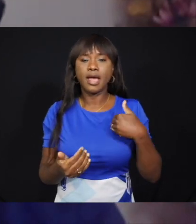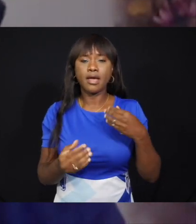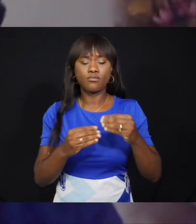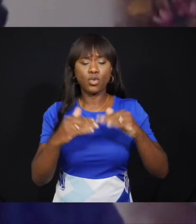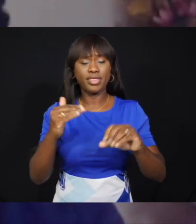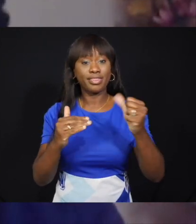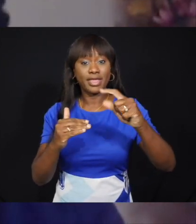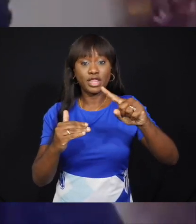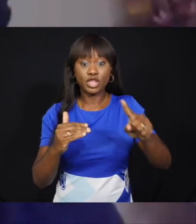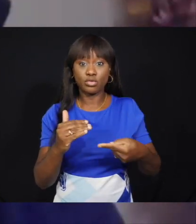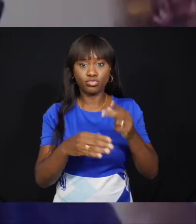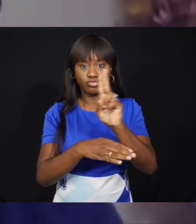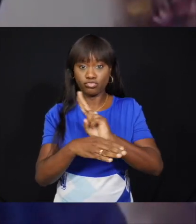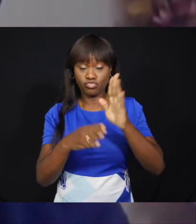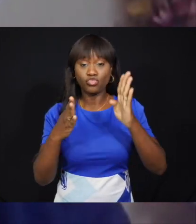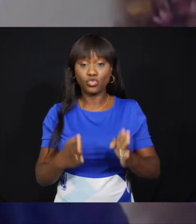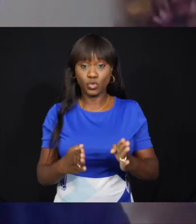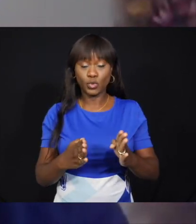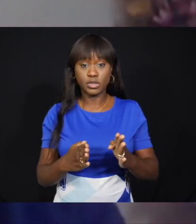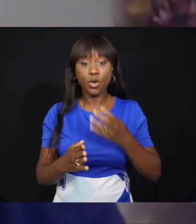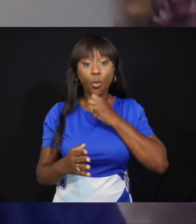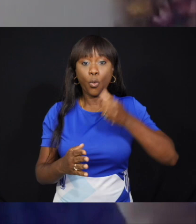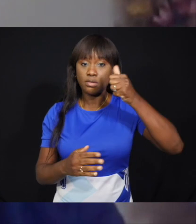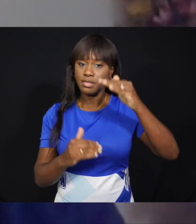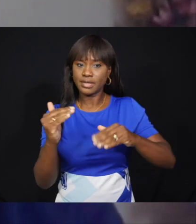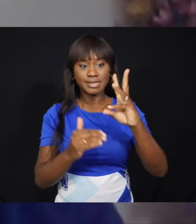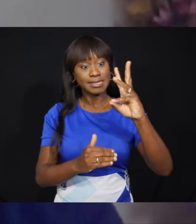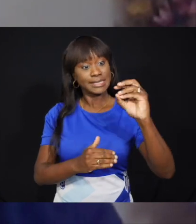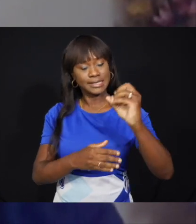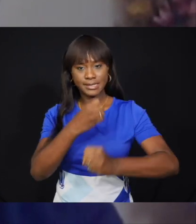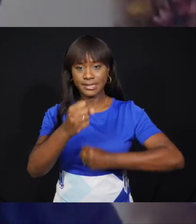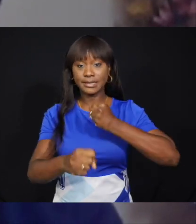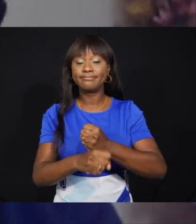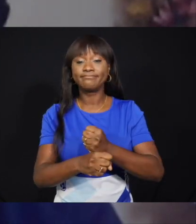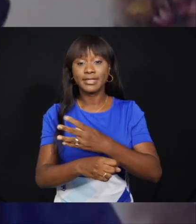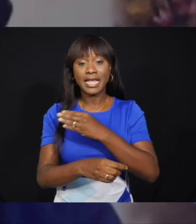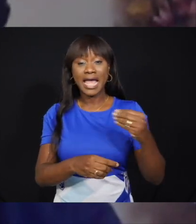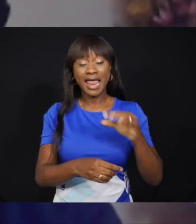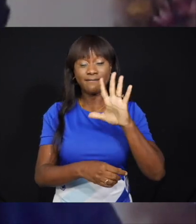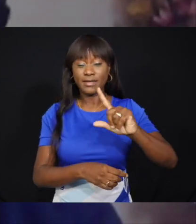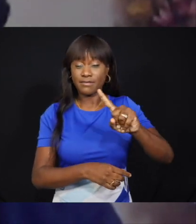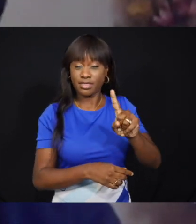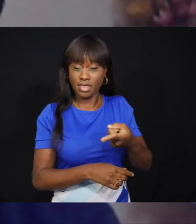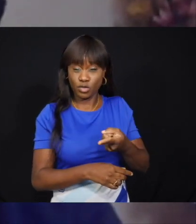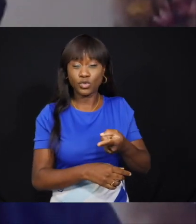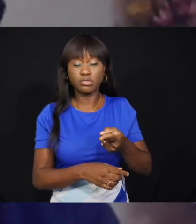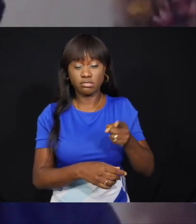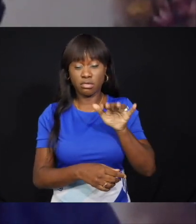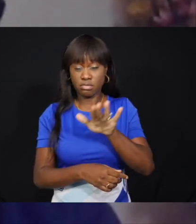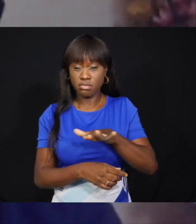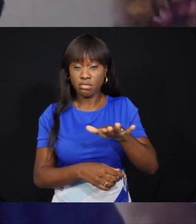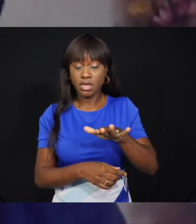date with our senior citizens in particular, we have over 10,000 users that are 60 years